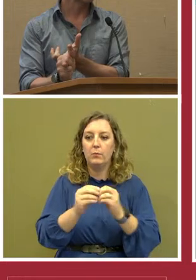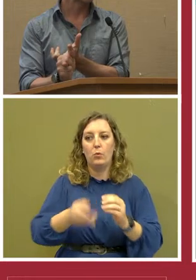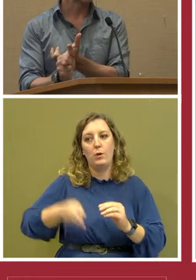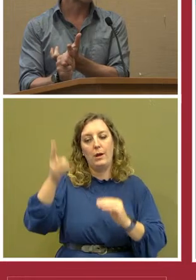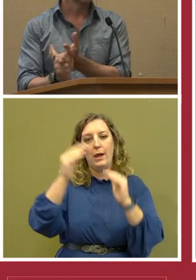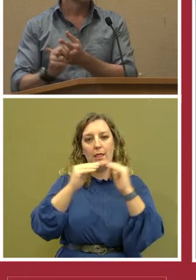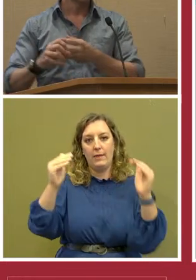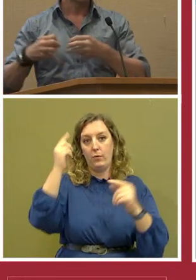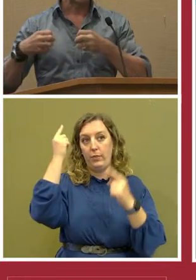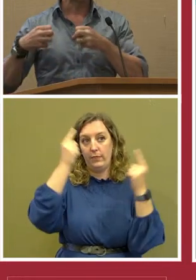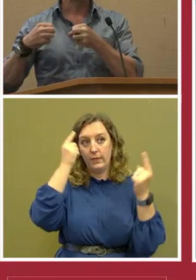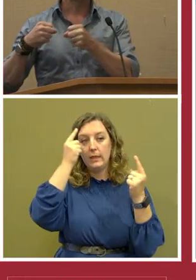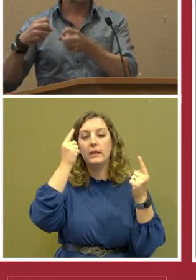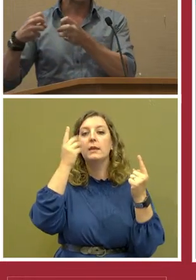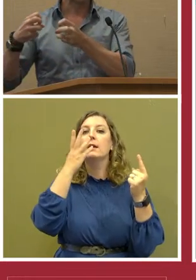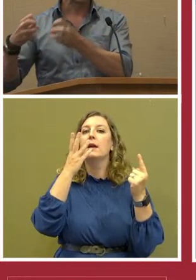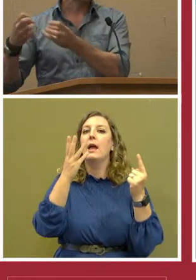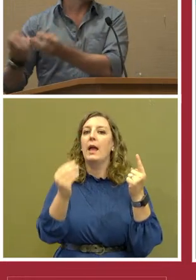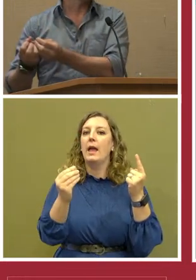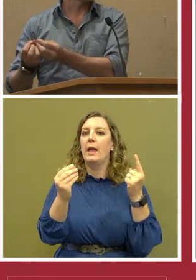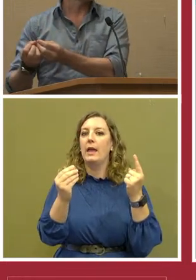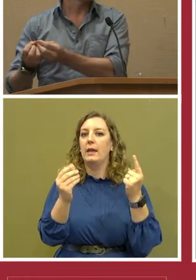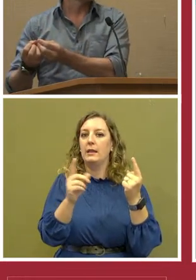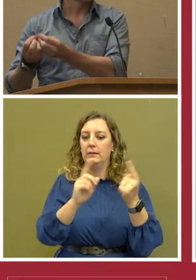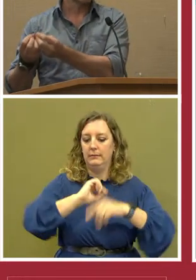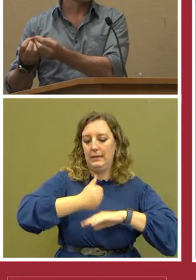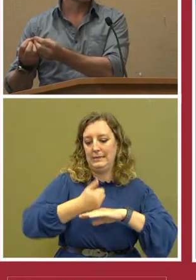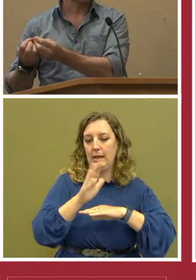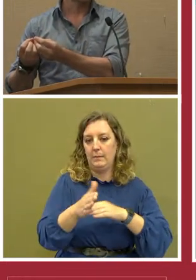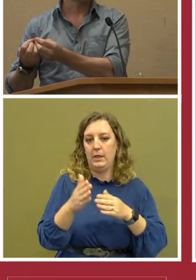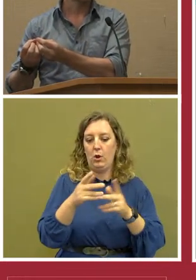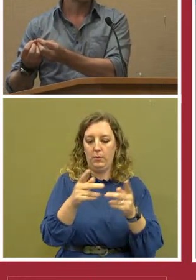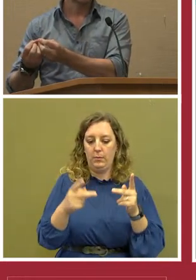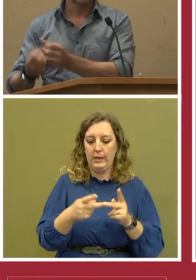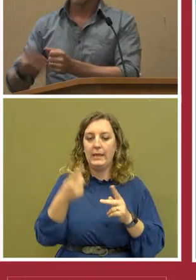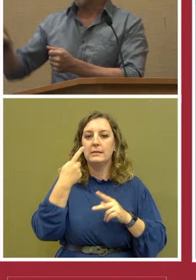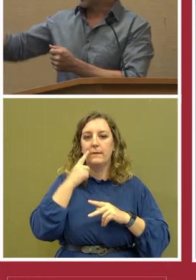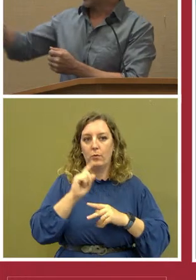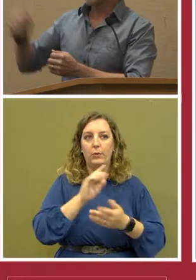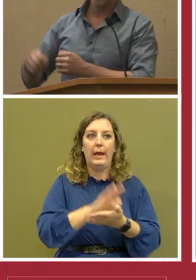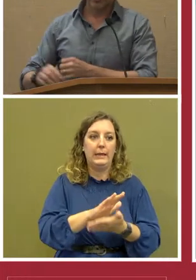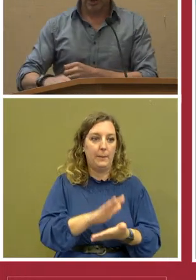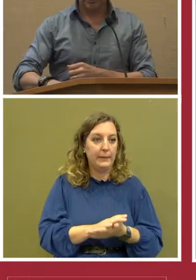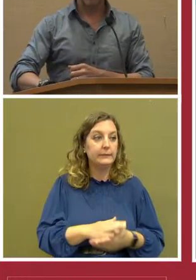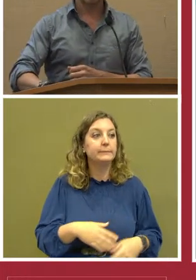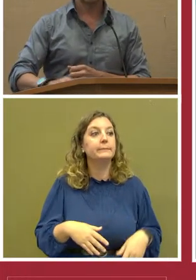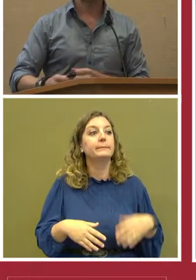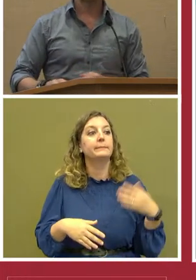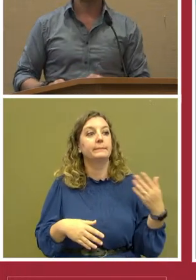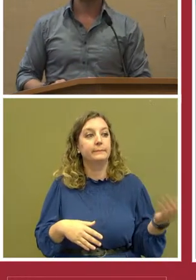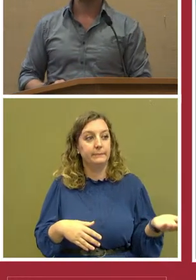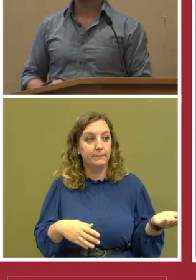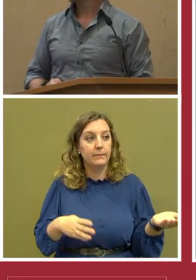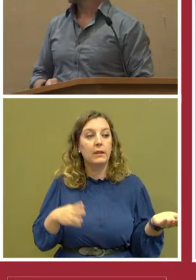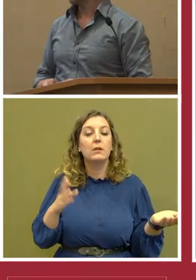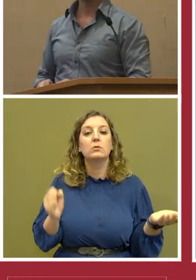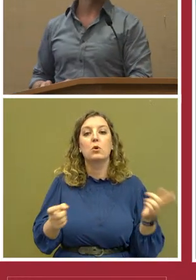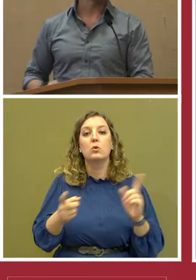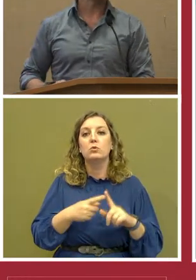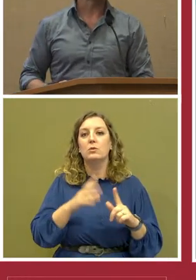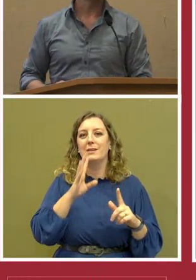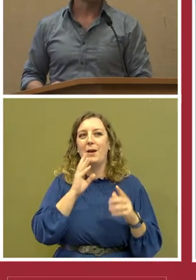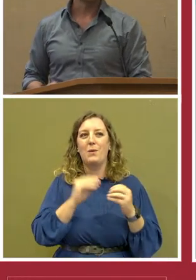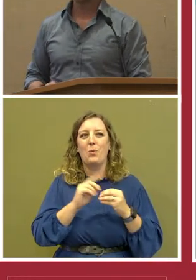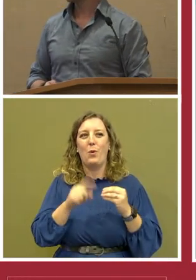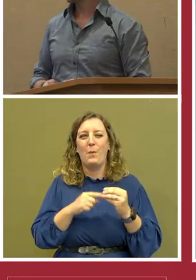level of thinking, and find their place in academics. So to talk a little bit more about the math